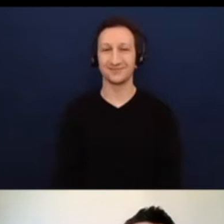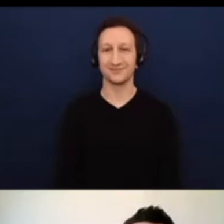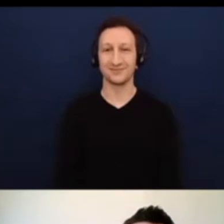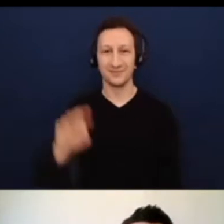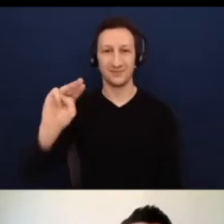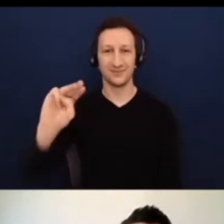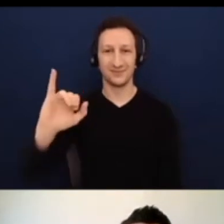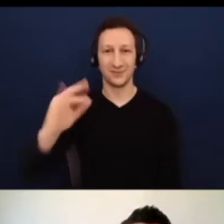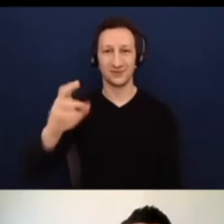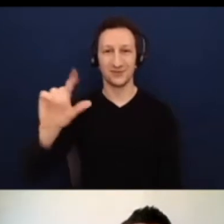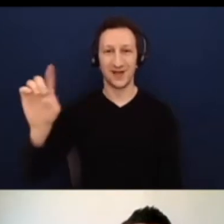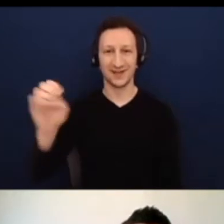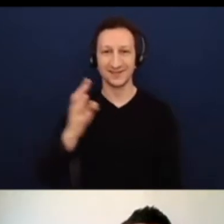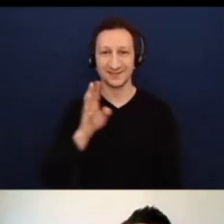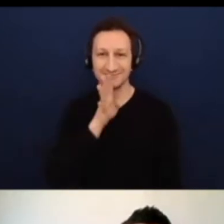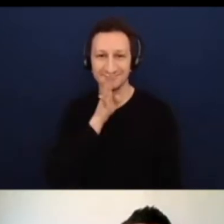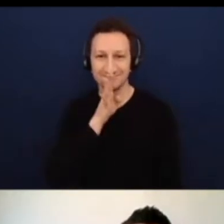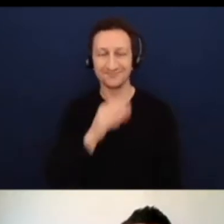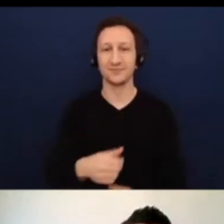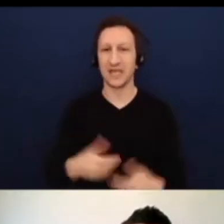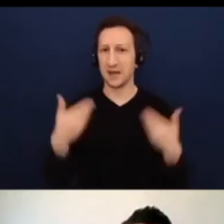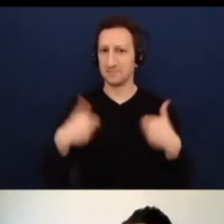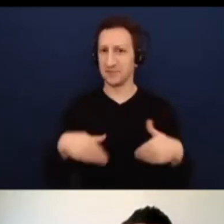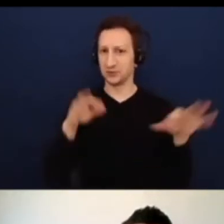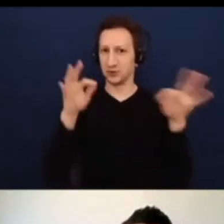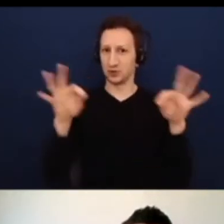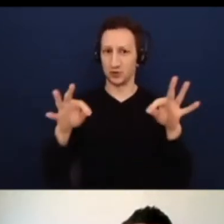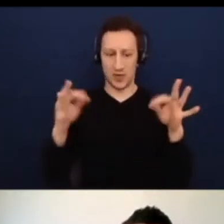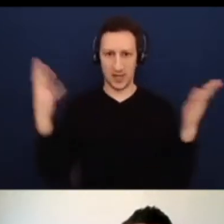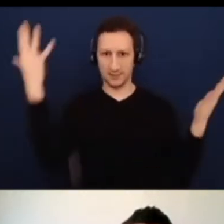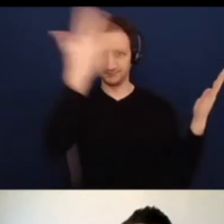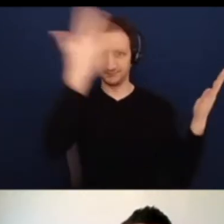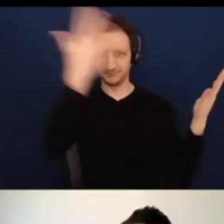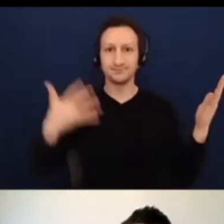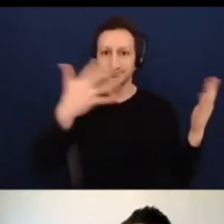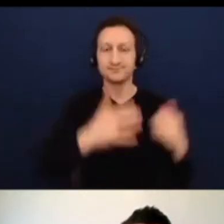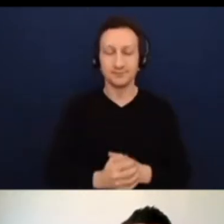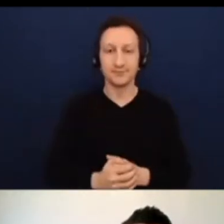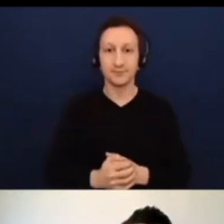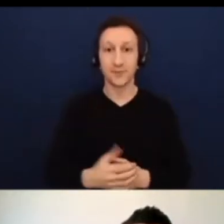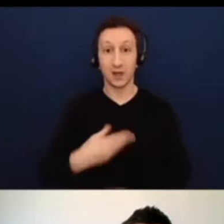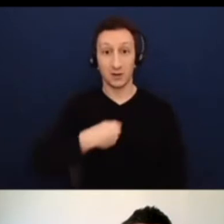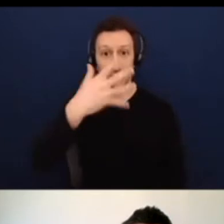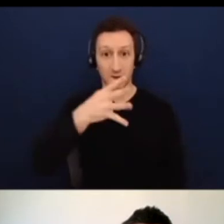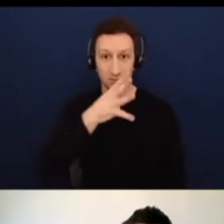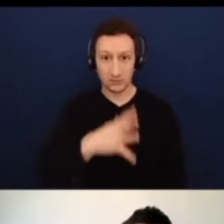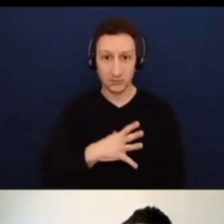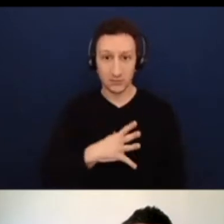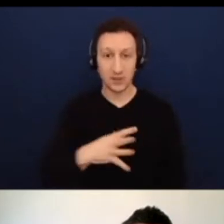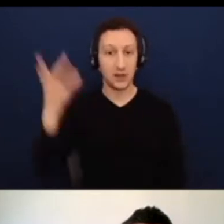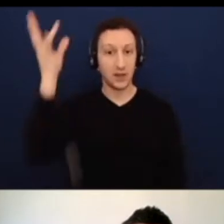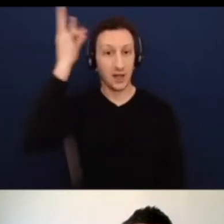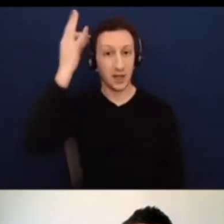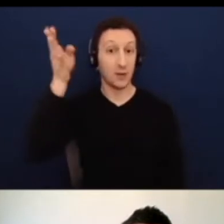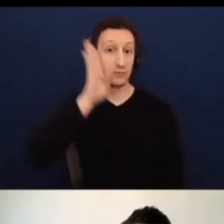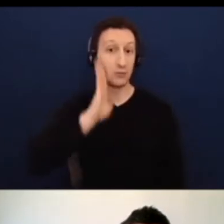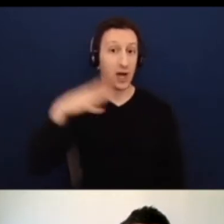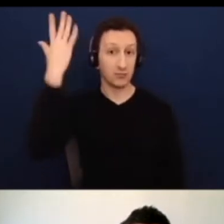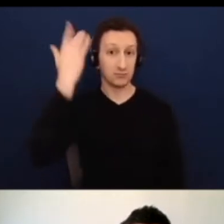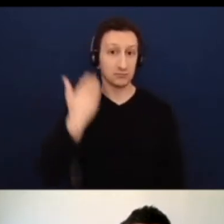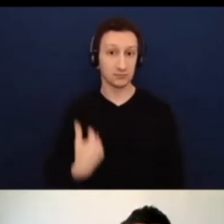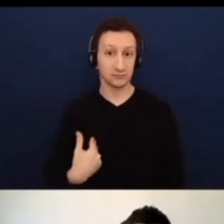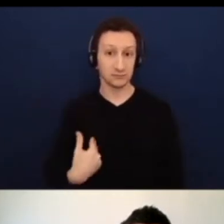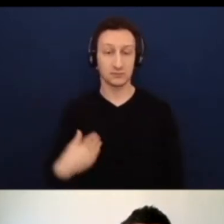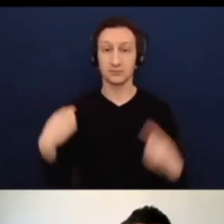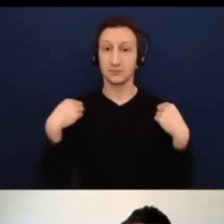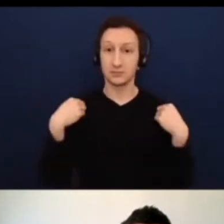Lauren. I'm going to describe my background as well here. I am white. I have long brown hair. I am in a black